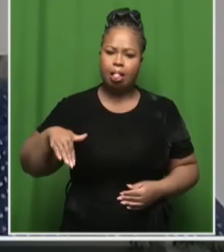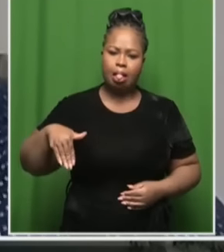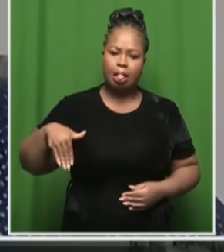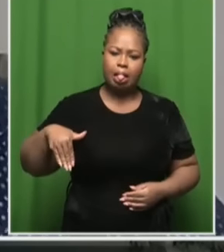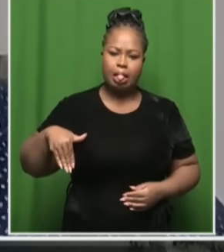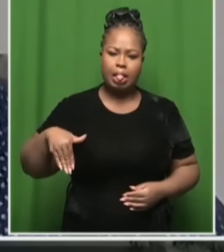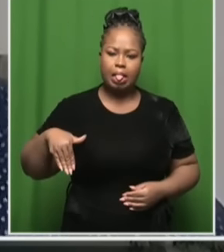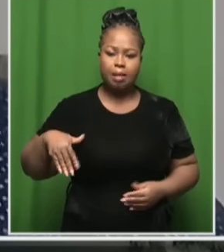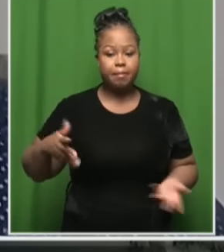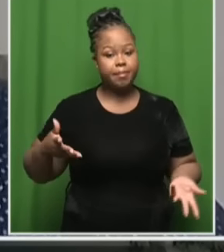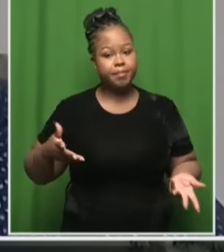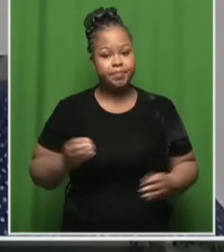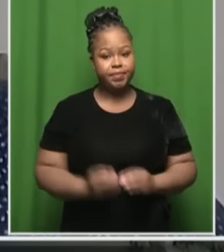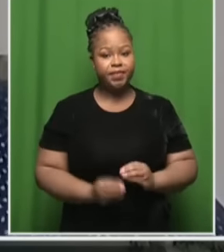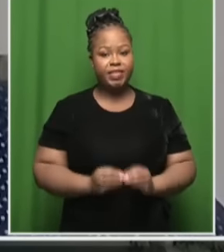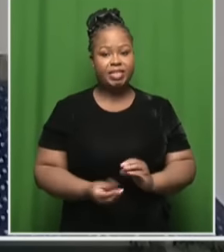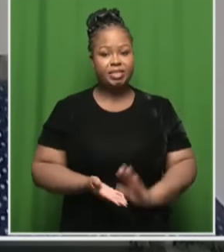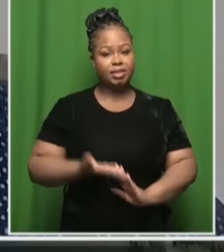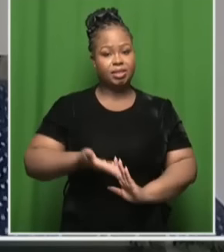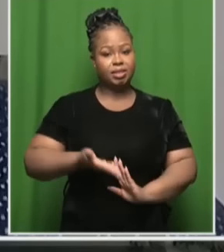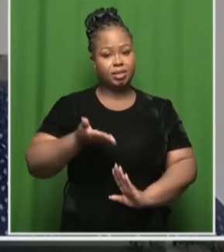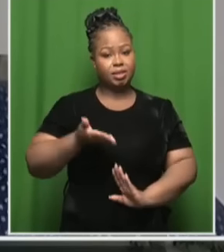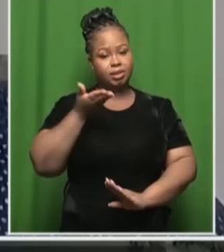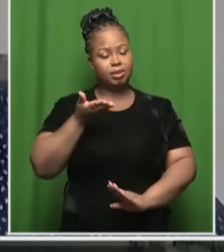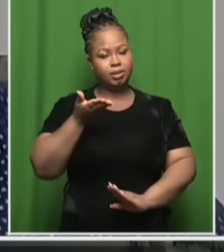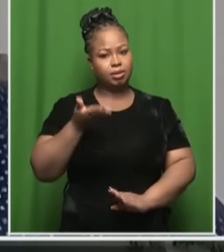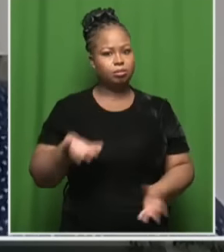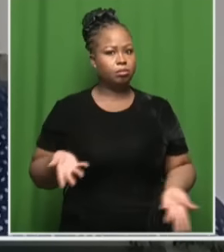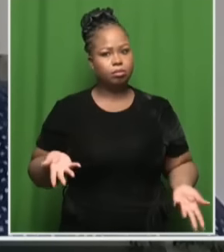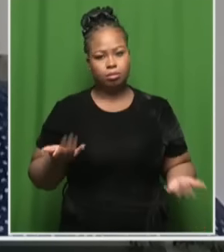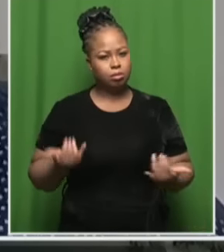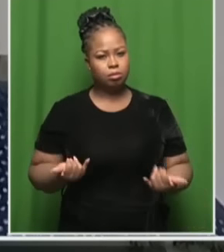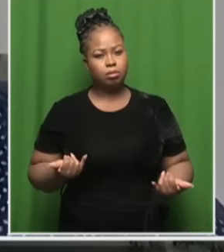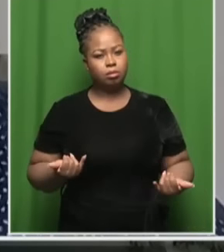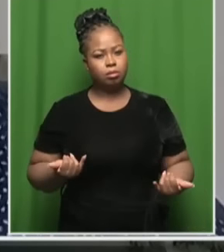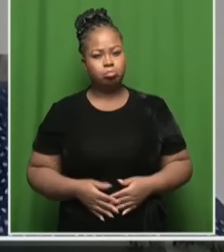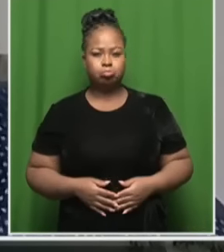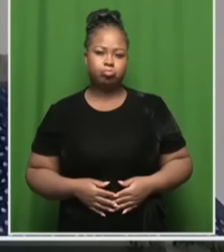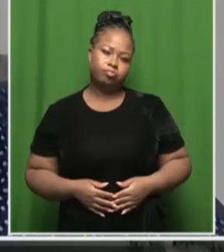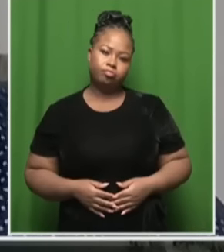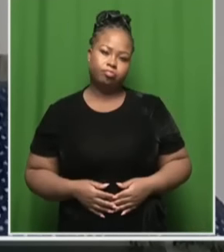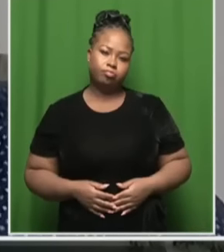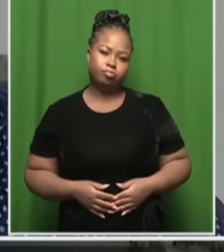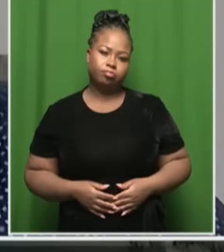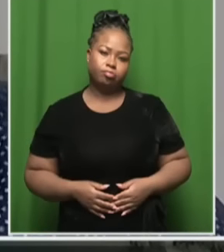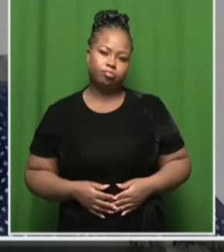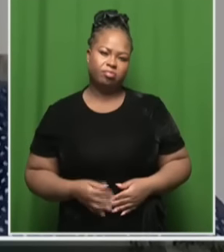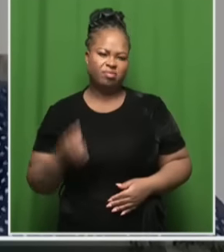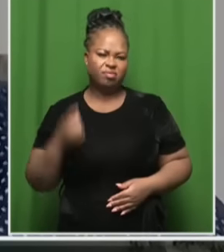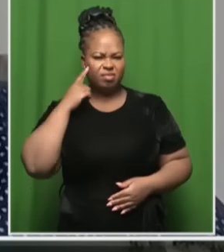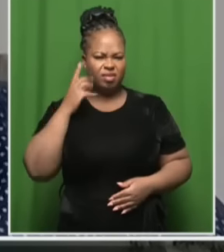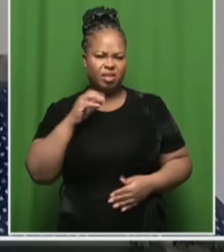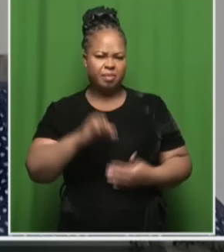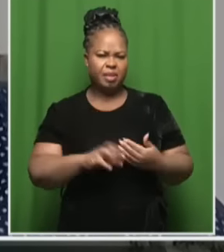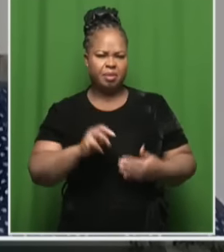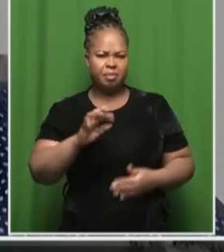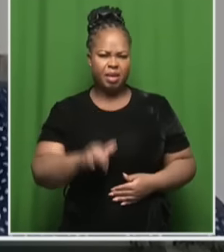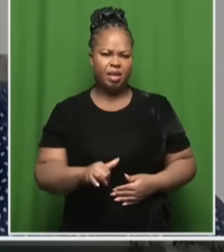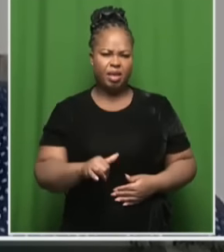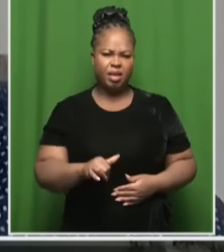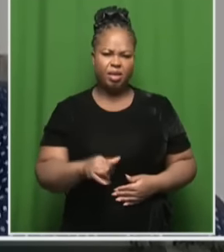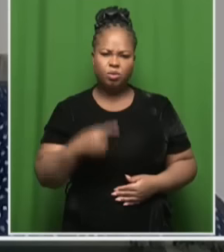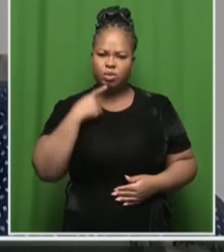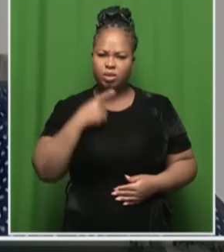go through this key revision number rollover. But I think it was in May, you said there were